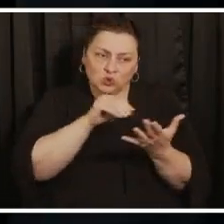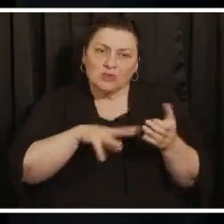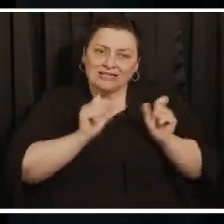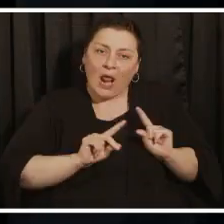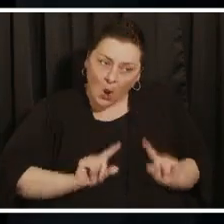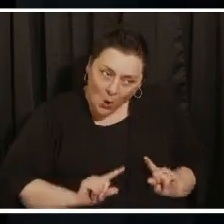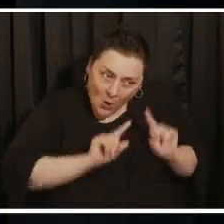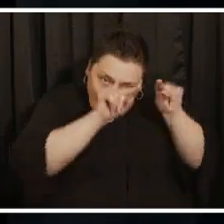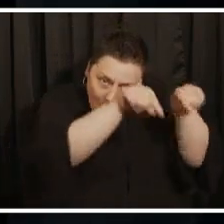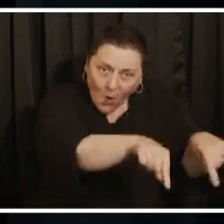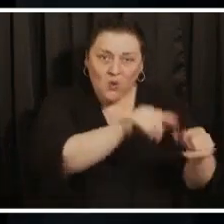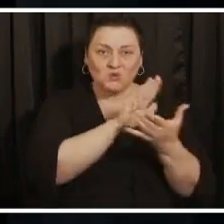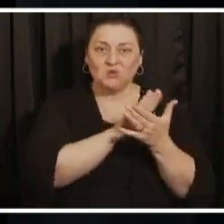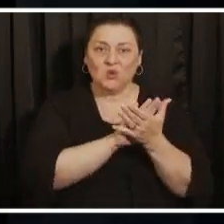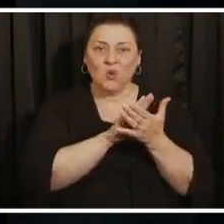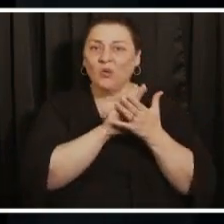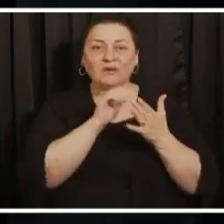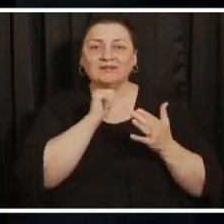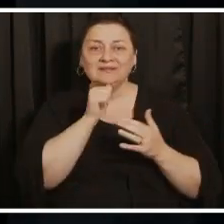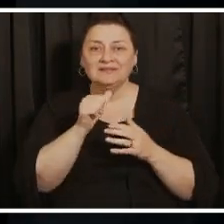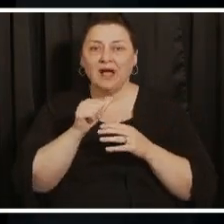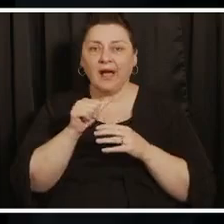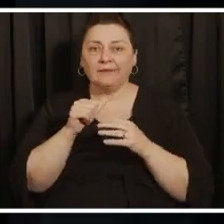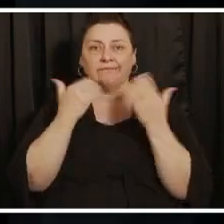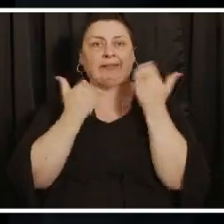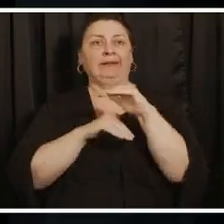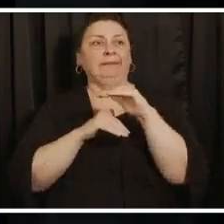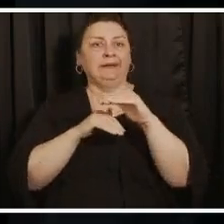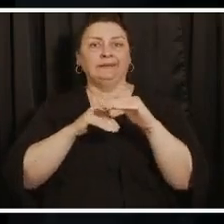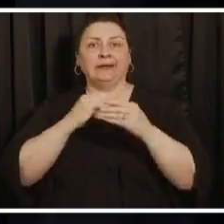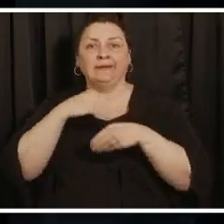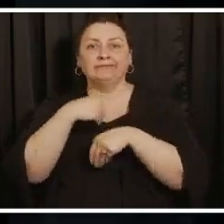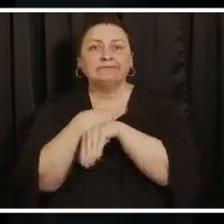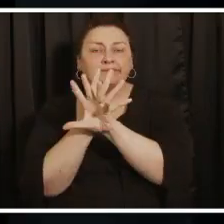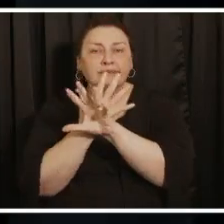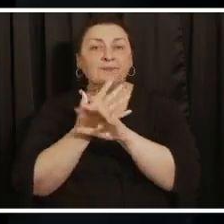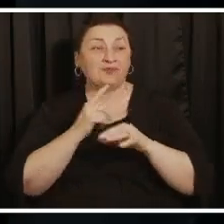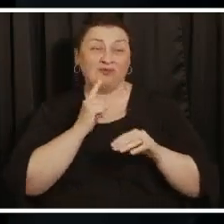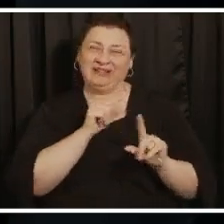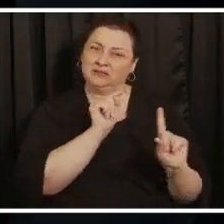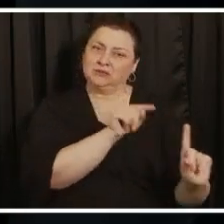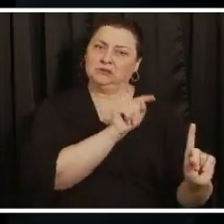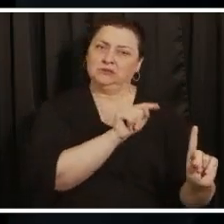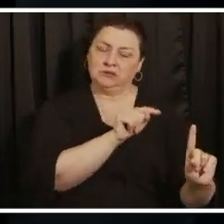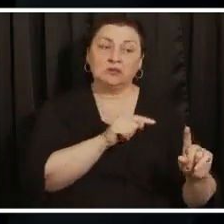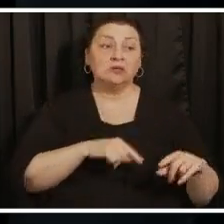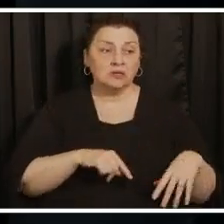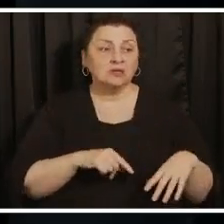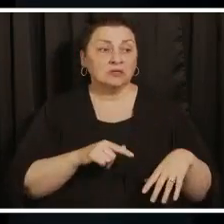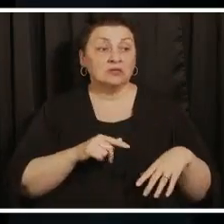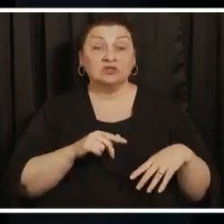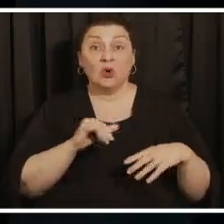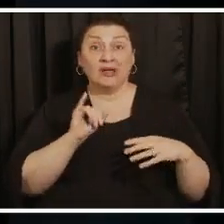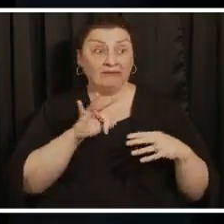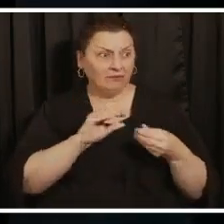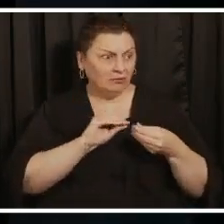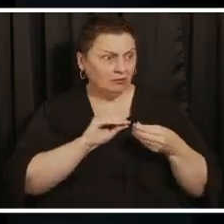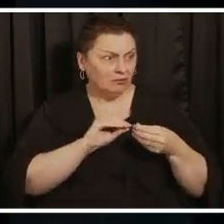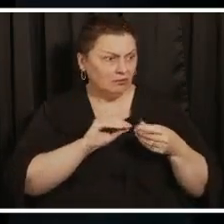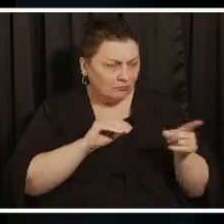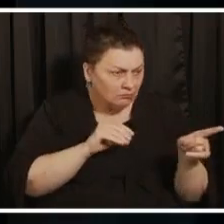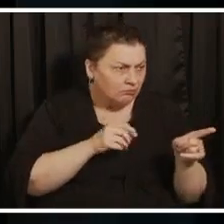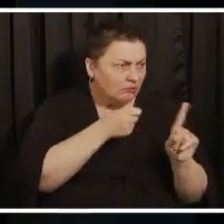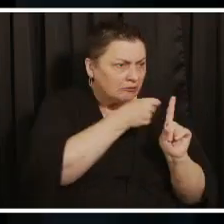wanting to avoid mask wearing as an excuse to go remote, we really won't abide that, because that will rise to the level of an emergency that we